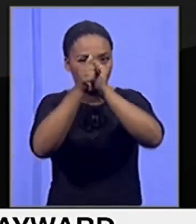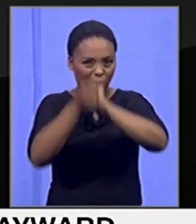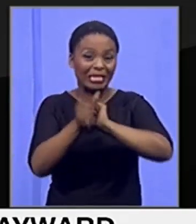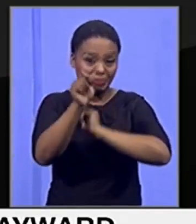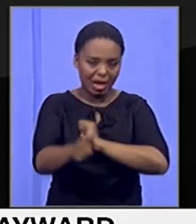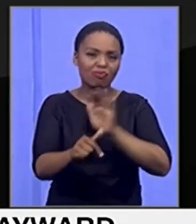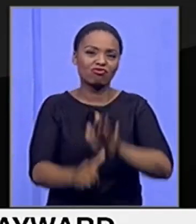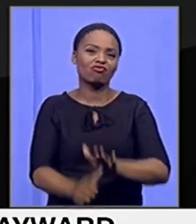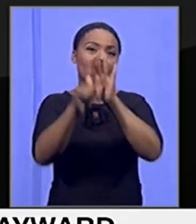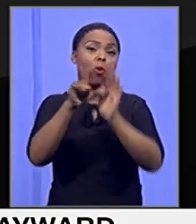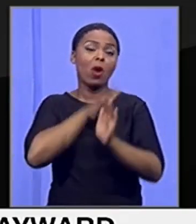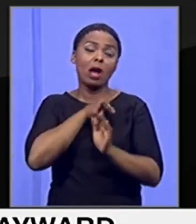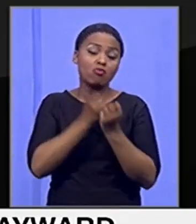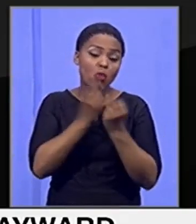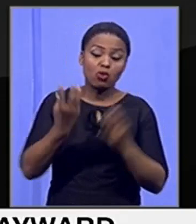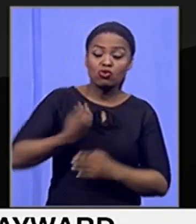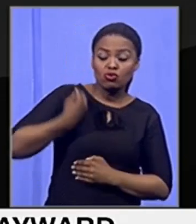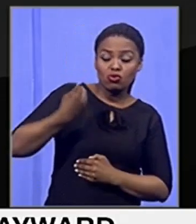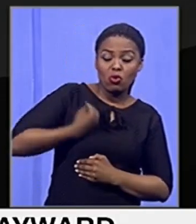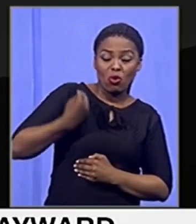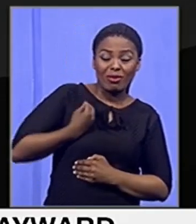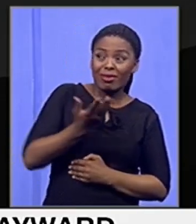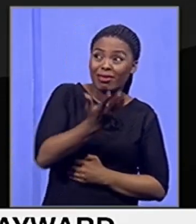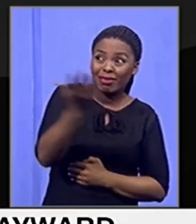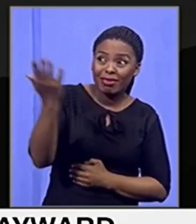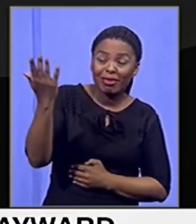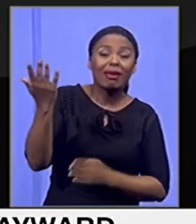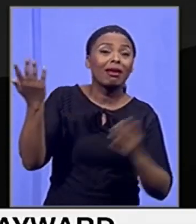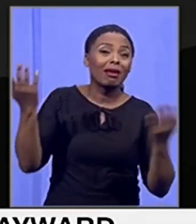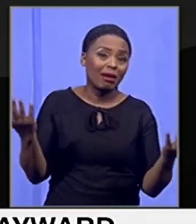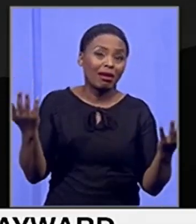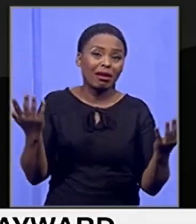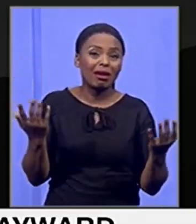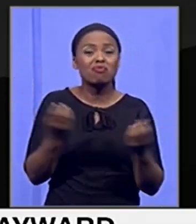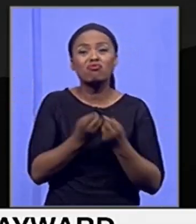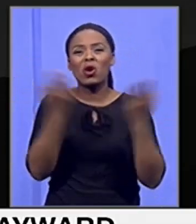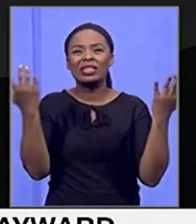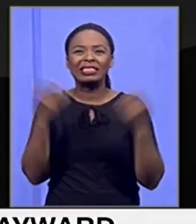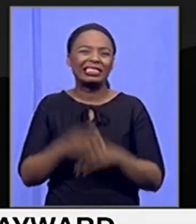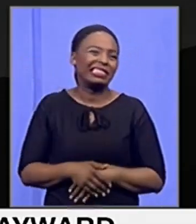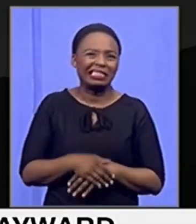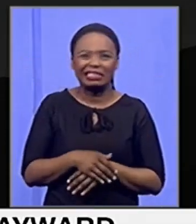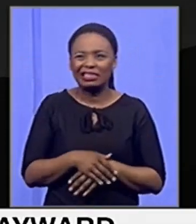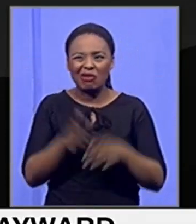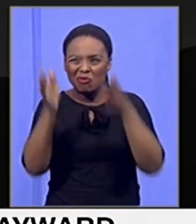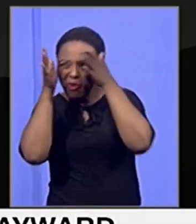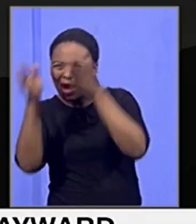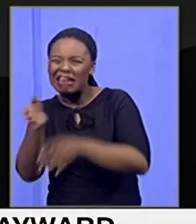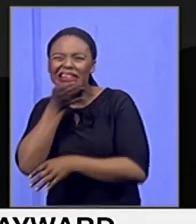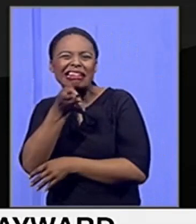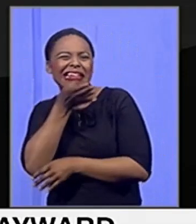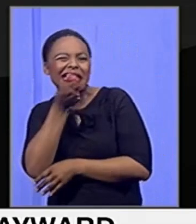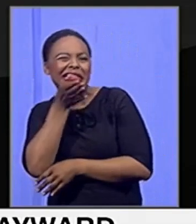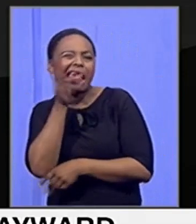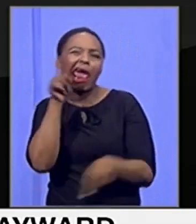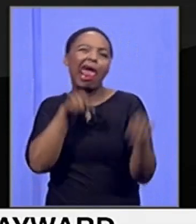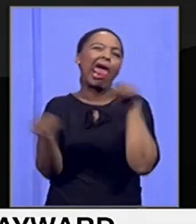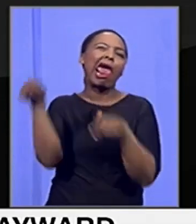Batho ba bantši ba bašwa ba senyetša ke dilwanalwana tša go swana le majwala e sale ba